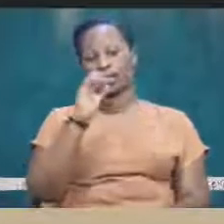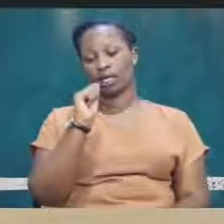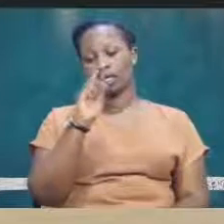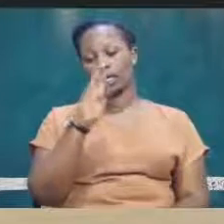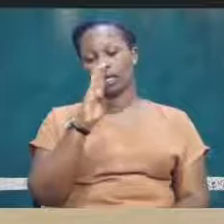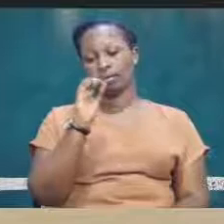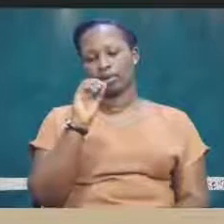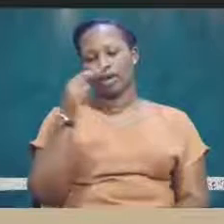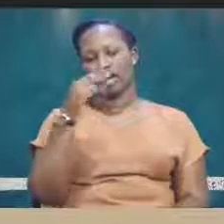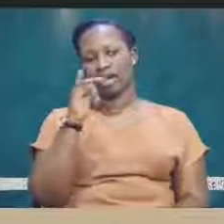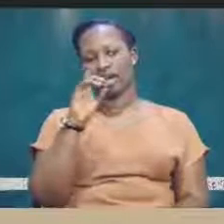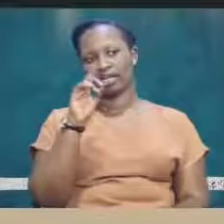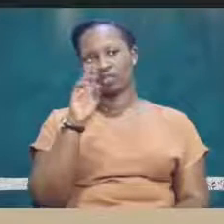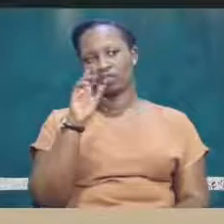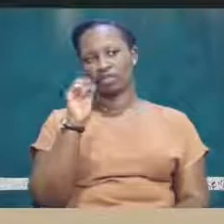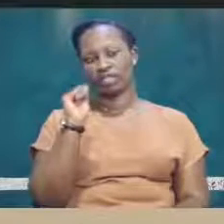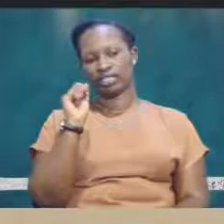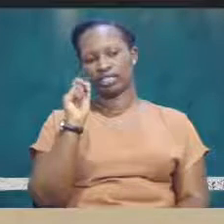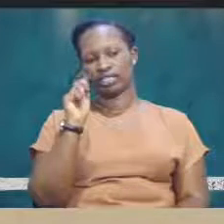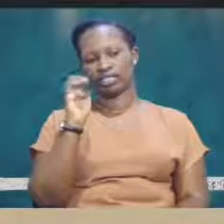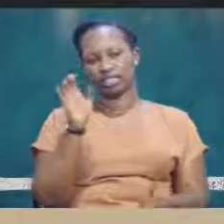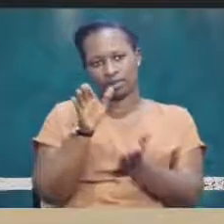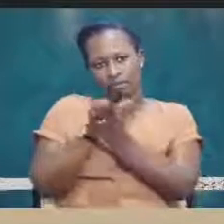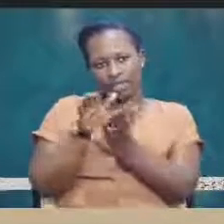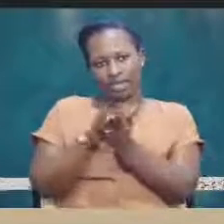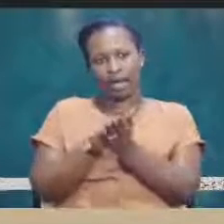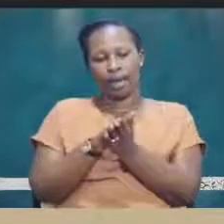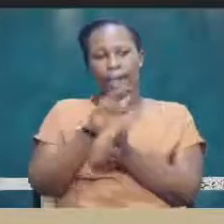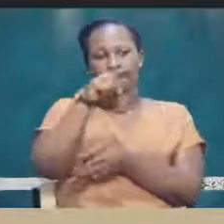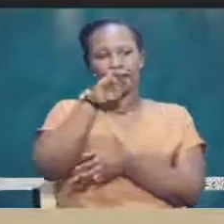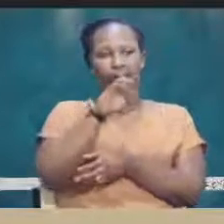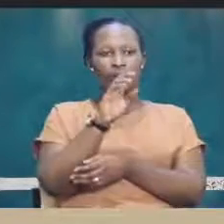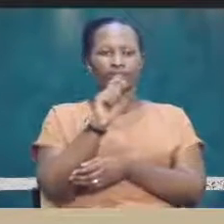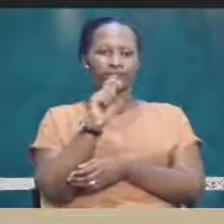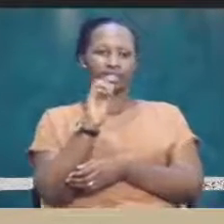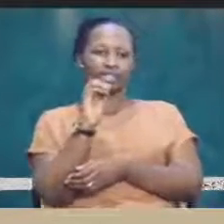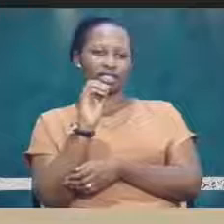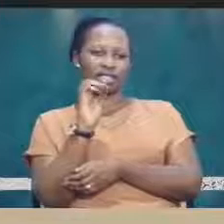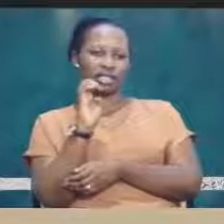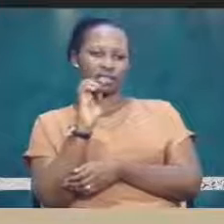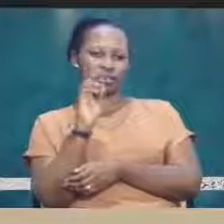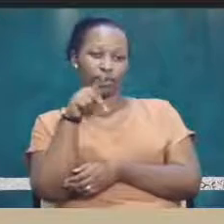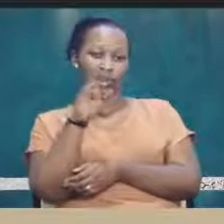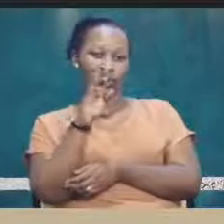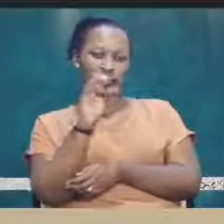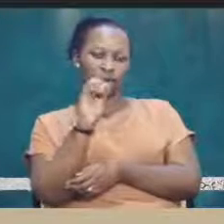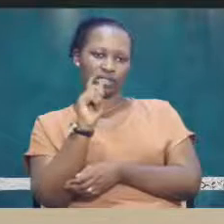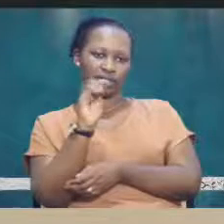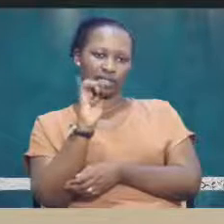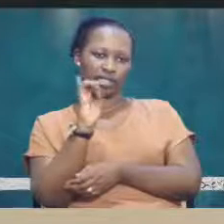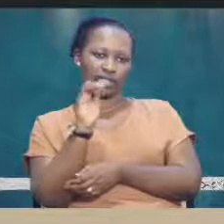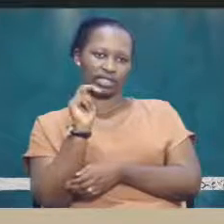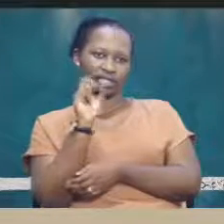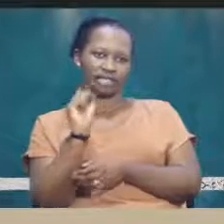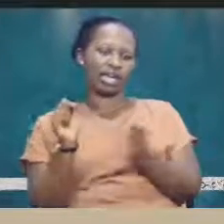Carbohydrates spare proteins and lipids for other functions. What does this point mean? It